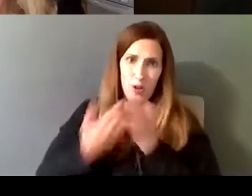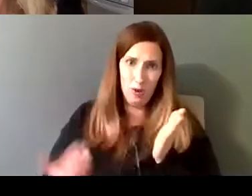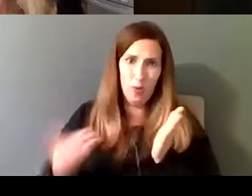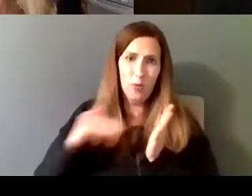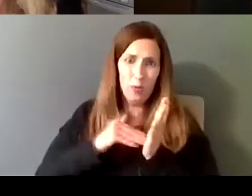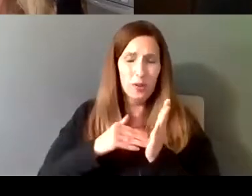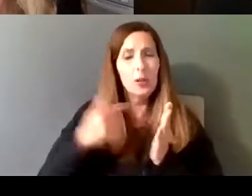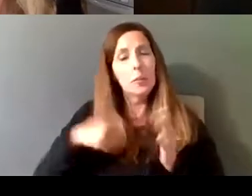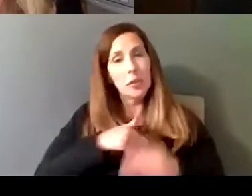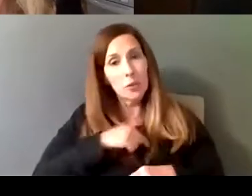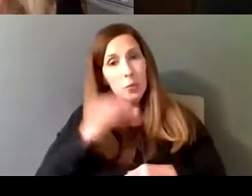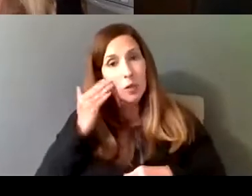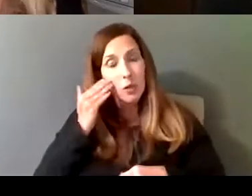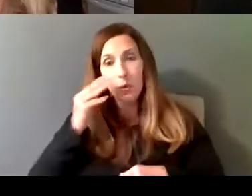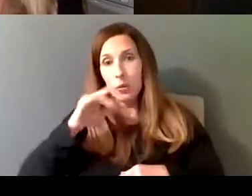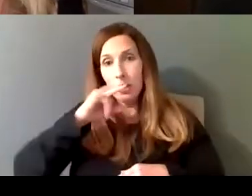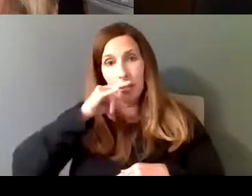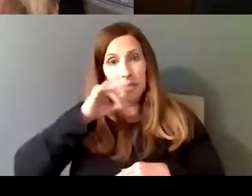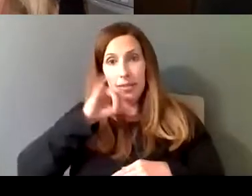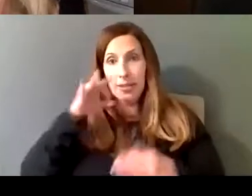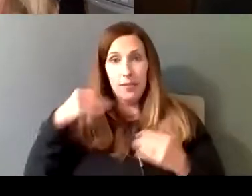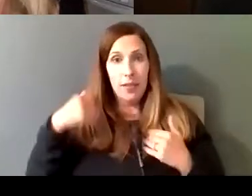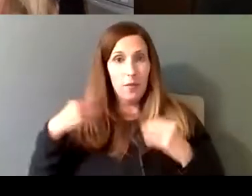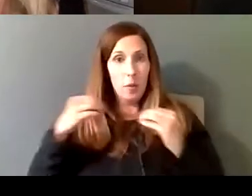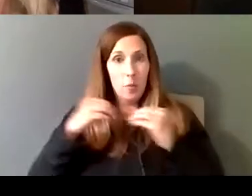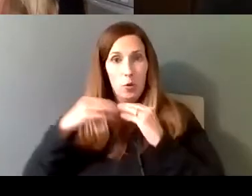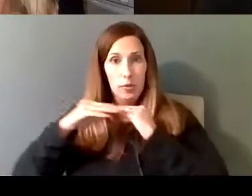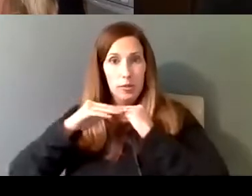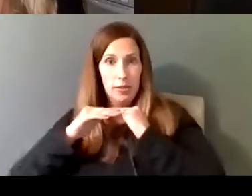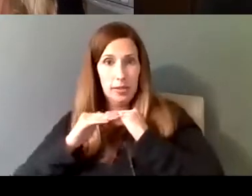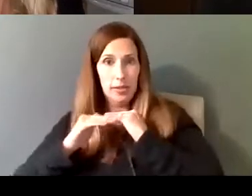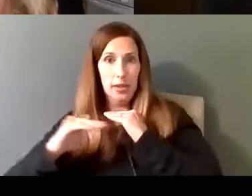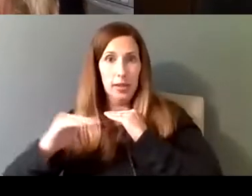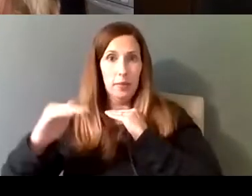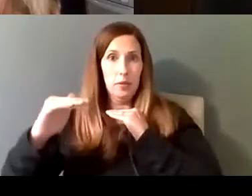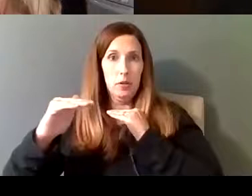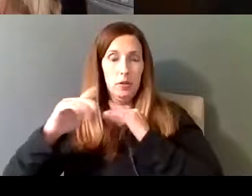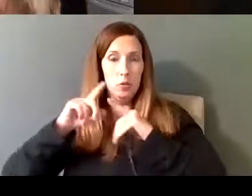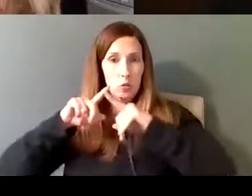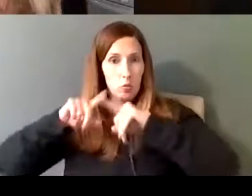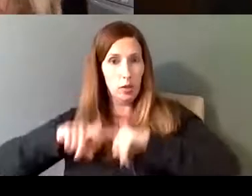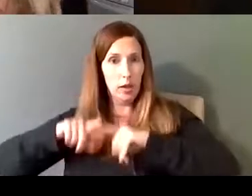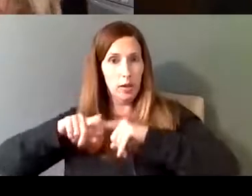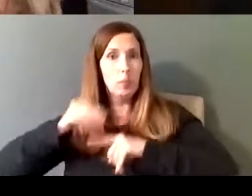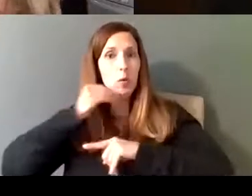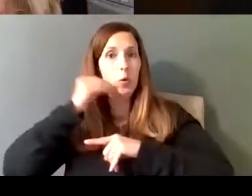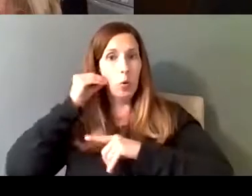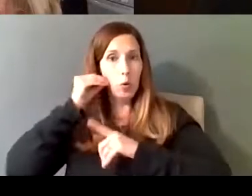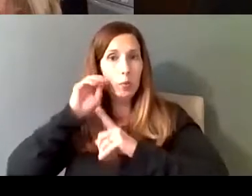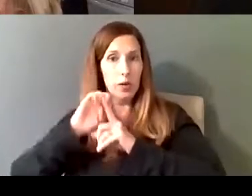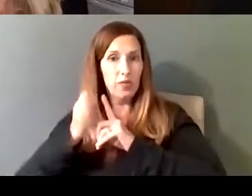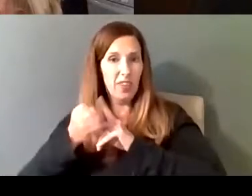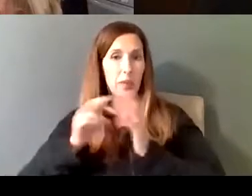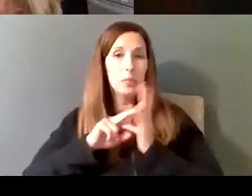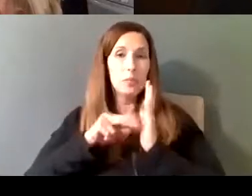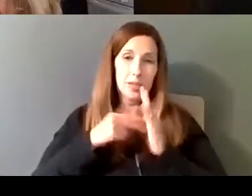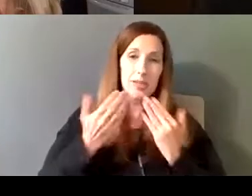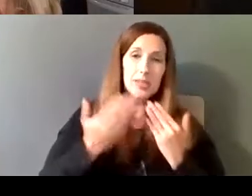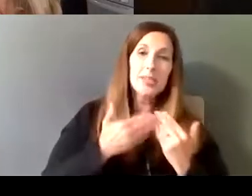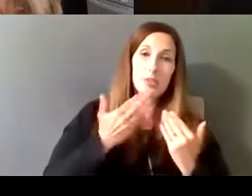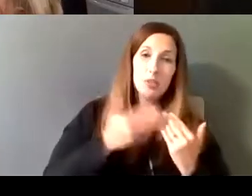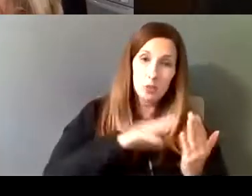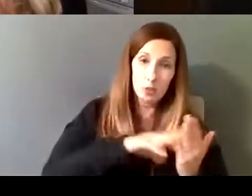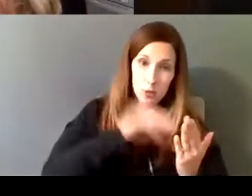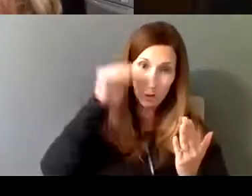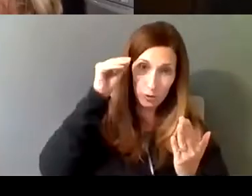if they have a much more stable and reliable home environment, then they're going to learn much better as well,